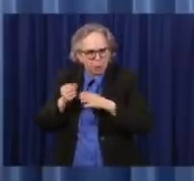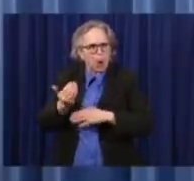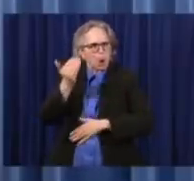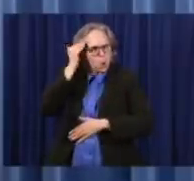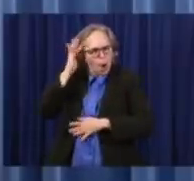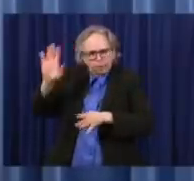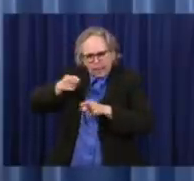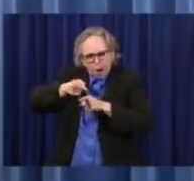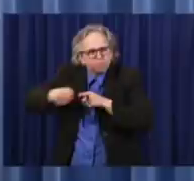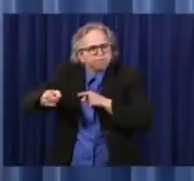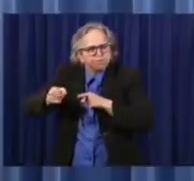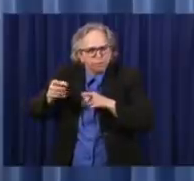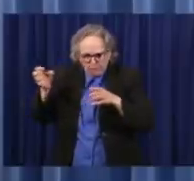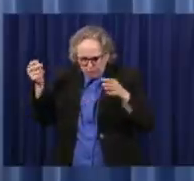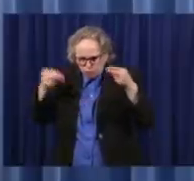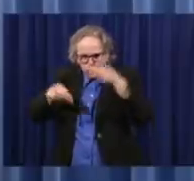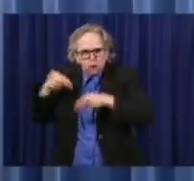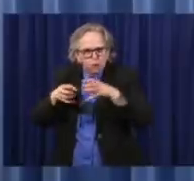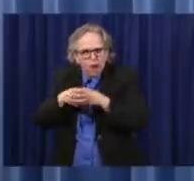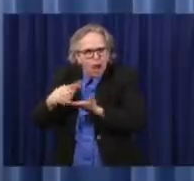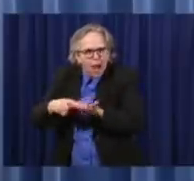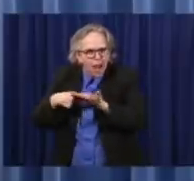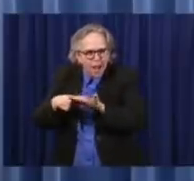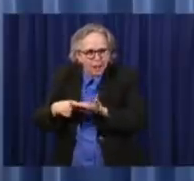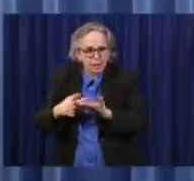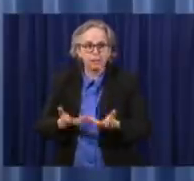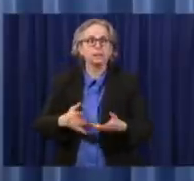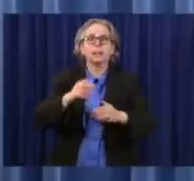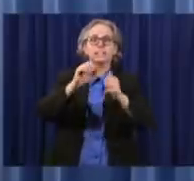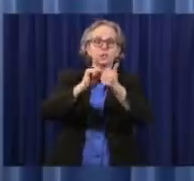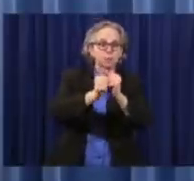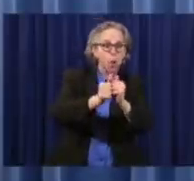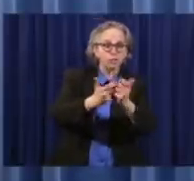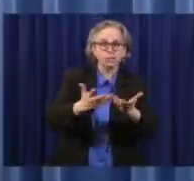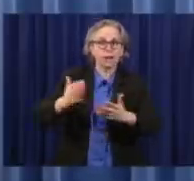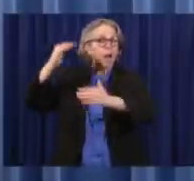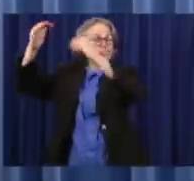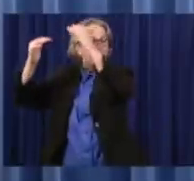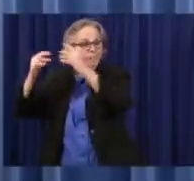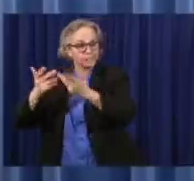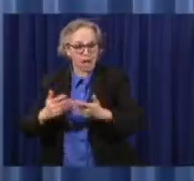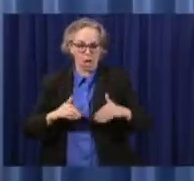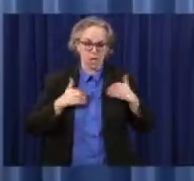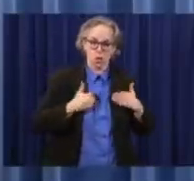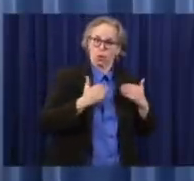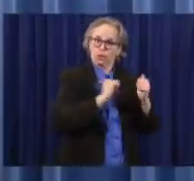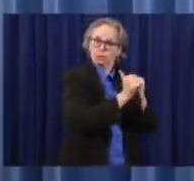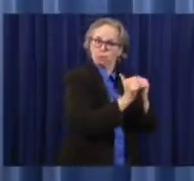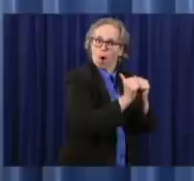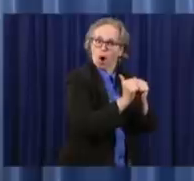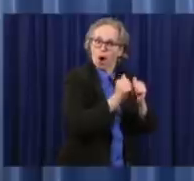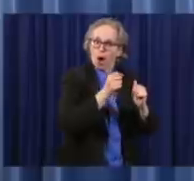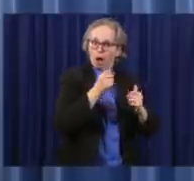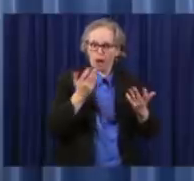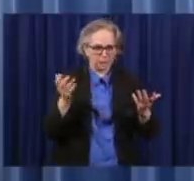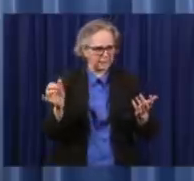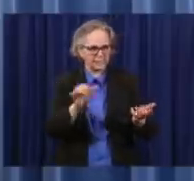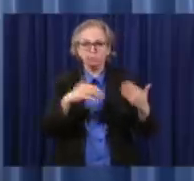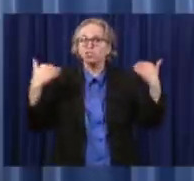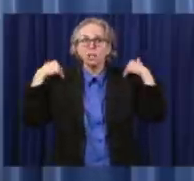Sports, adult sports, youth sports, another group. Our gyms. I